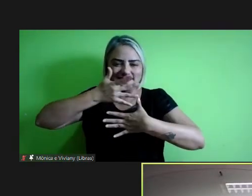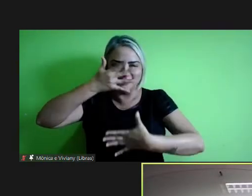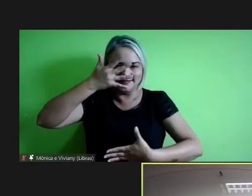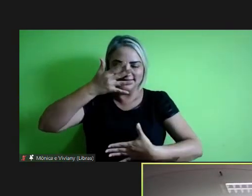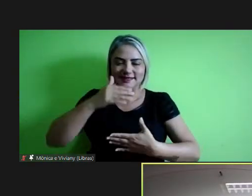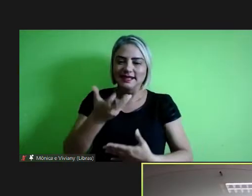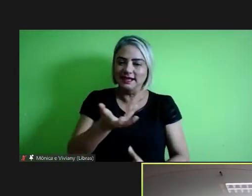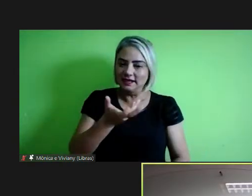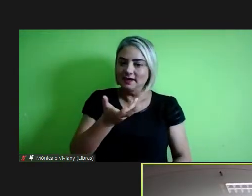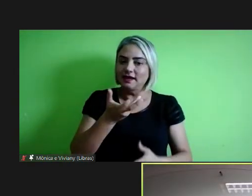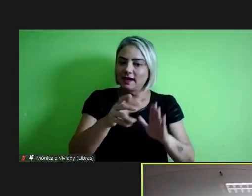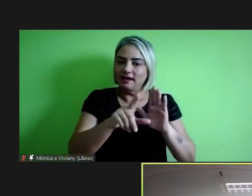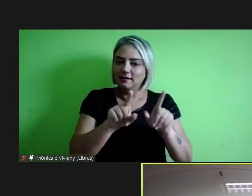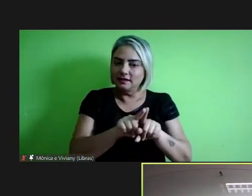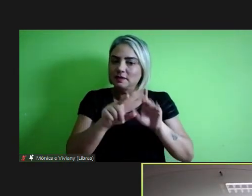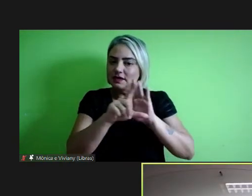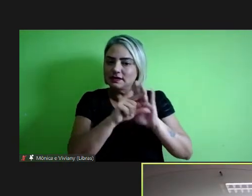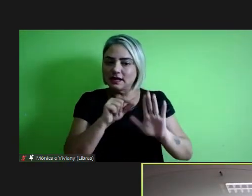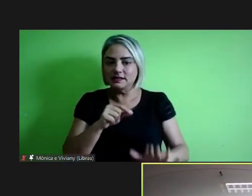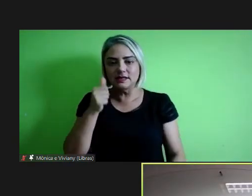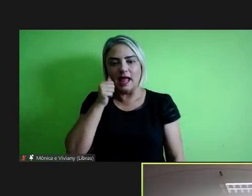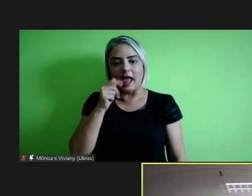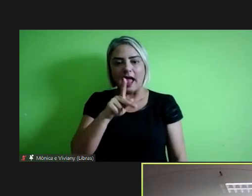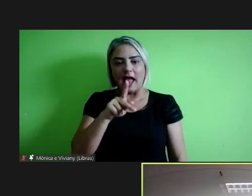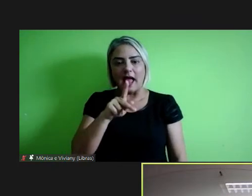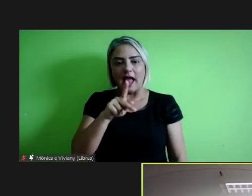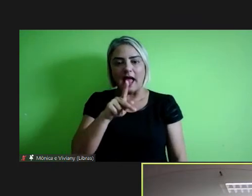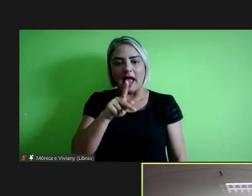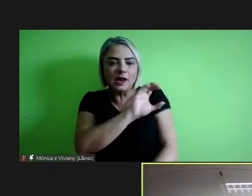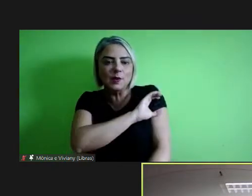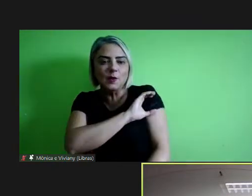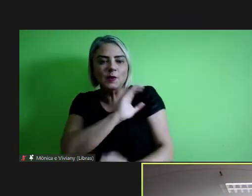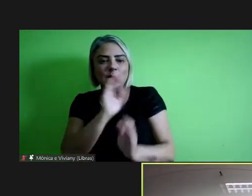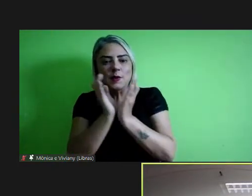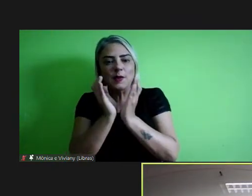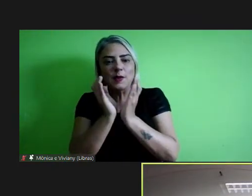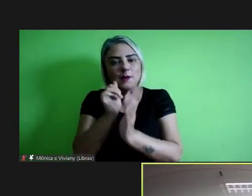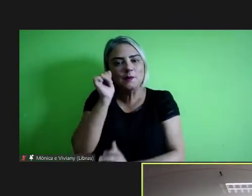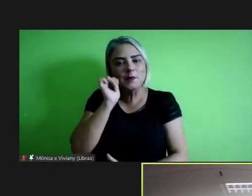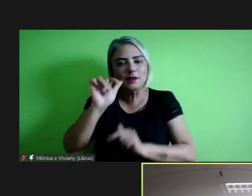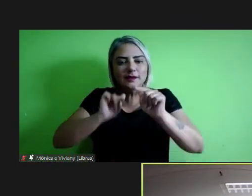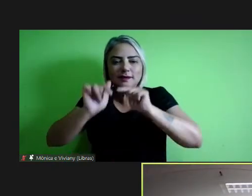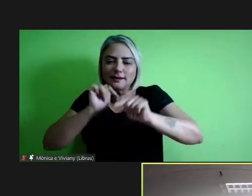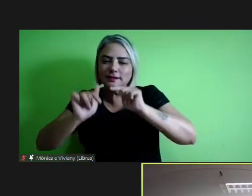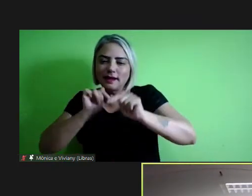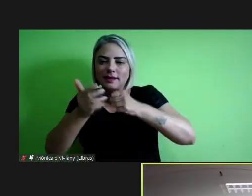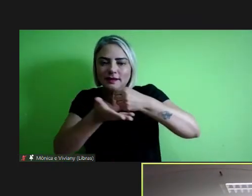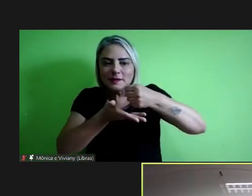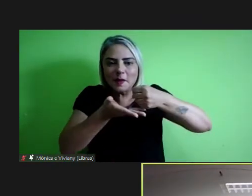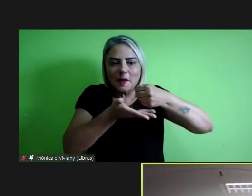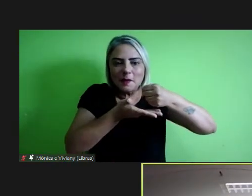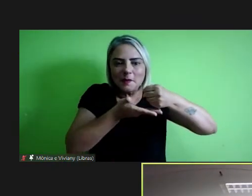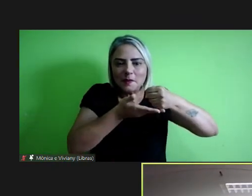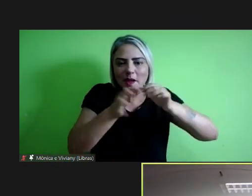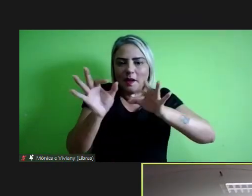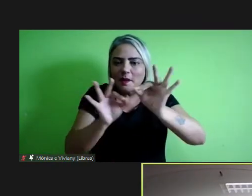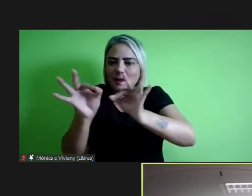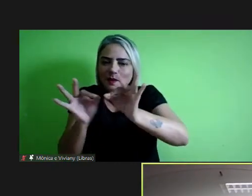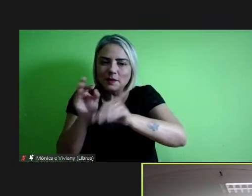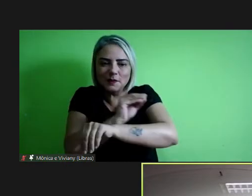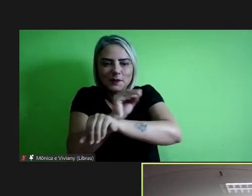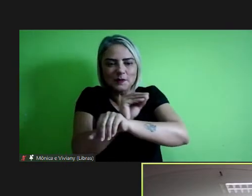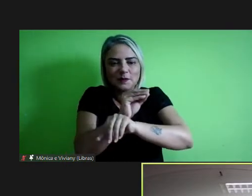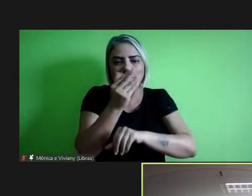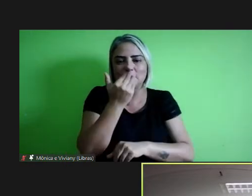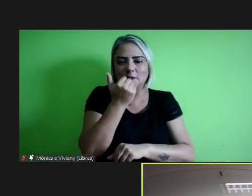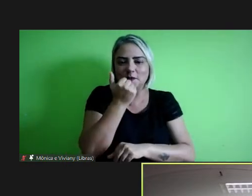the chat. And I'd like to highlight that Kelly coordinated the women's team that created the matrix for